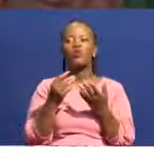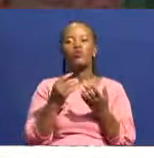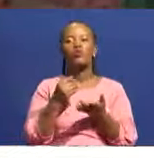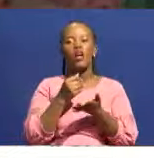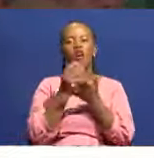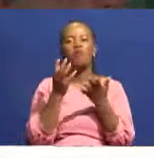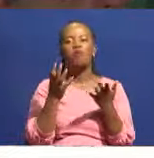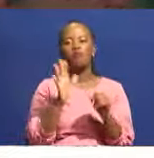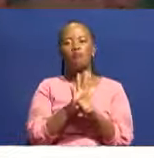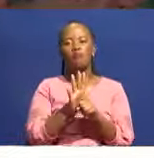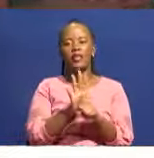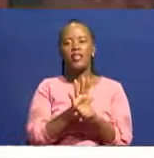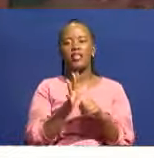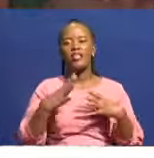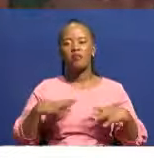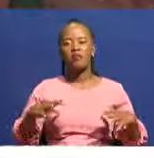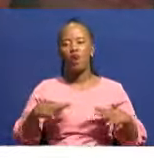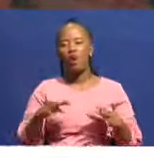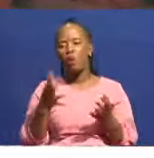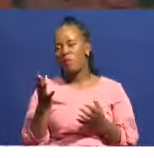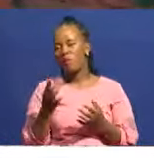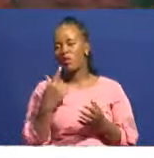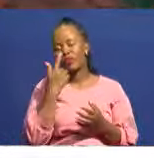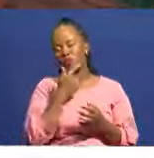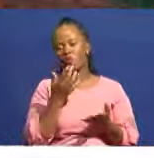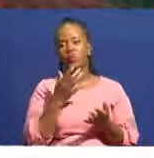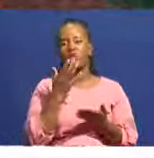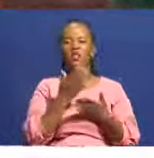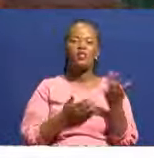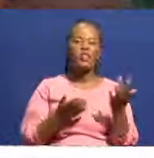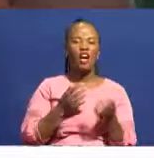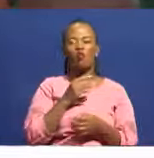wamefika miaka 40 hivi,